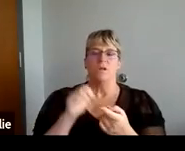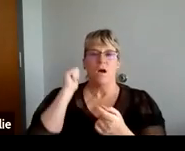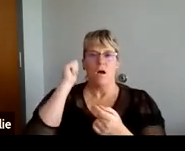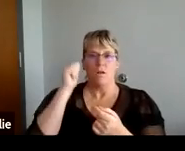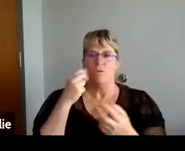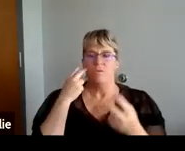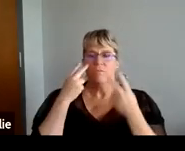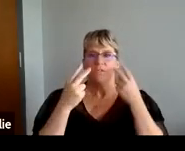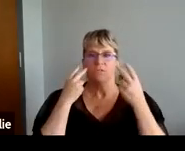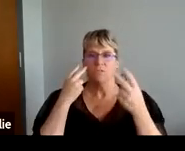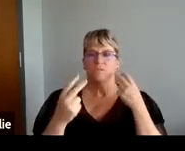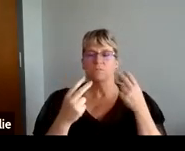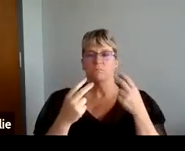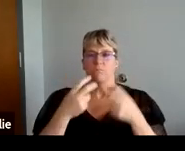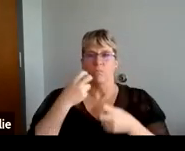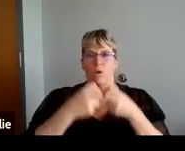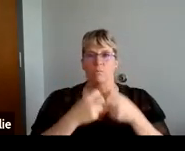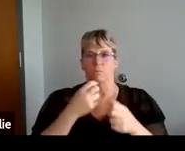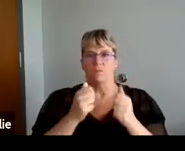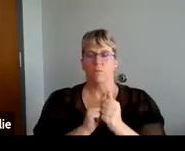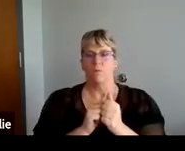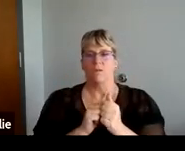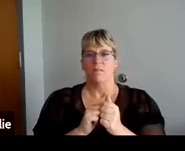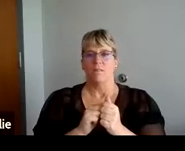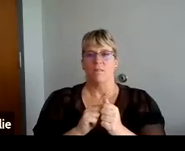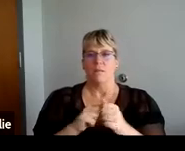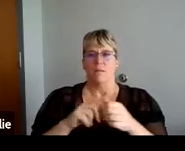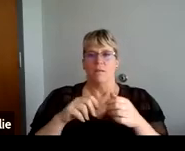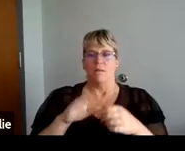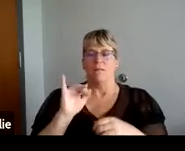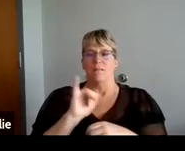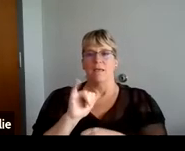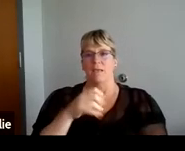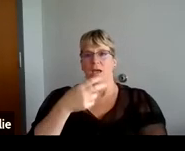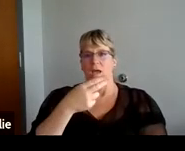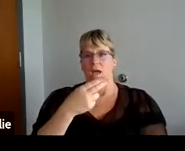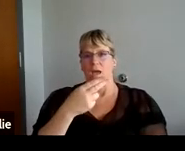tactile disturbances with antipsychotics such as haloperidol.